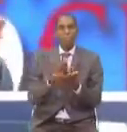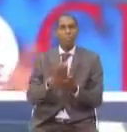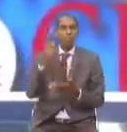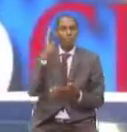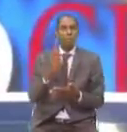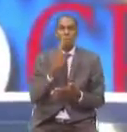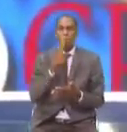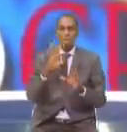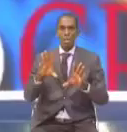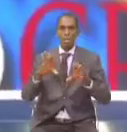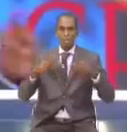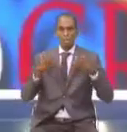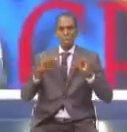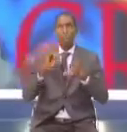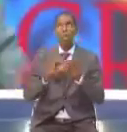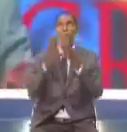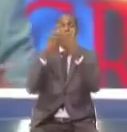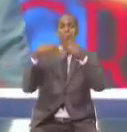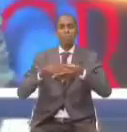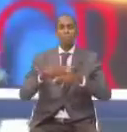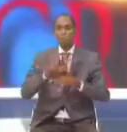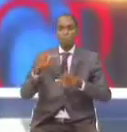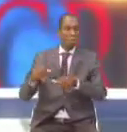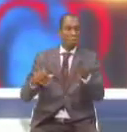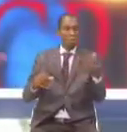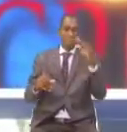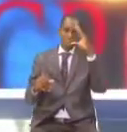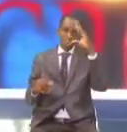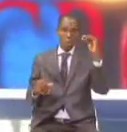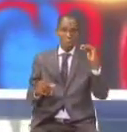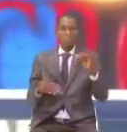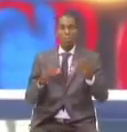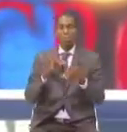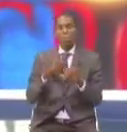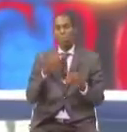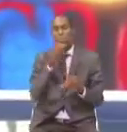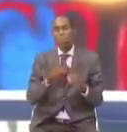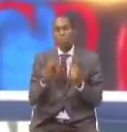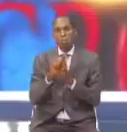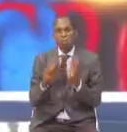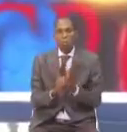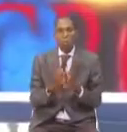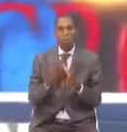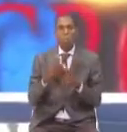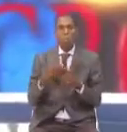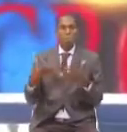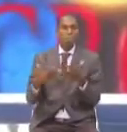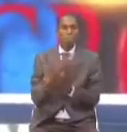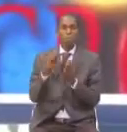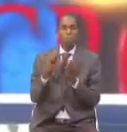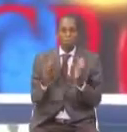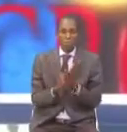will be acceptable in heaven. No other man, whether in the Old Testament, in the New Testament, Saint